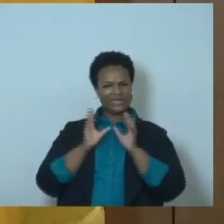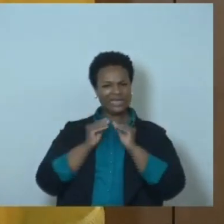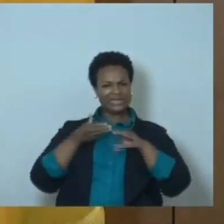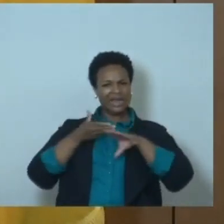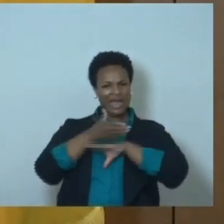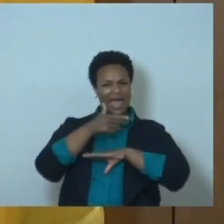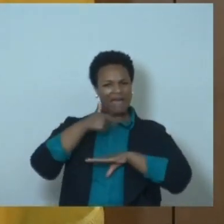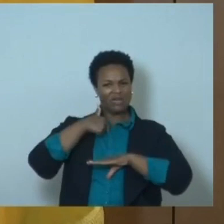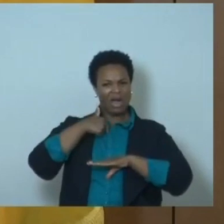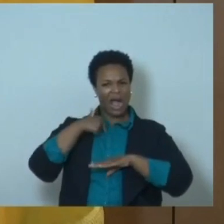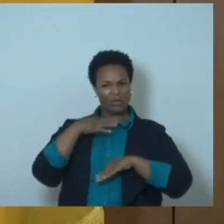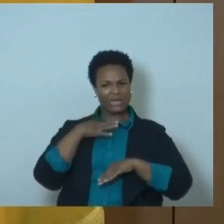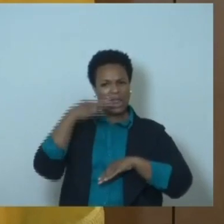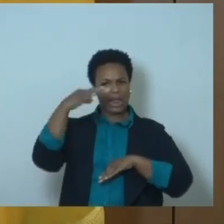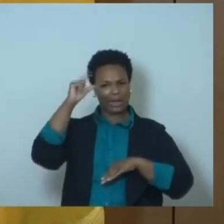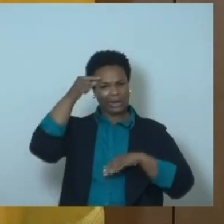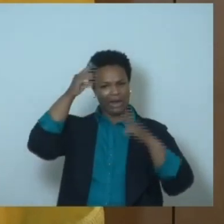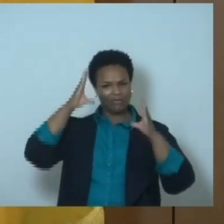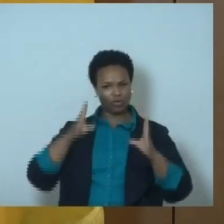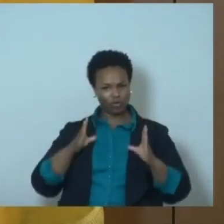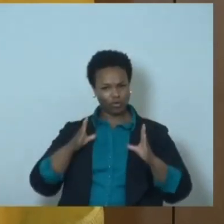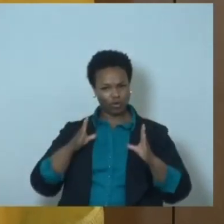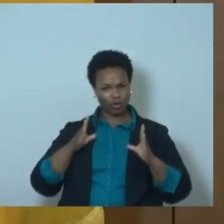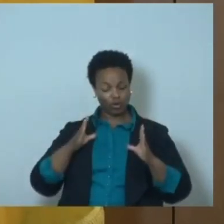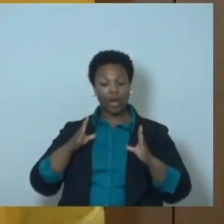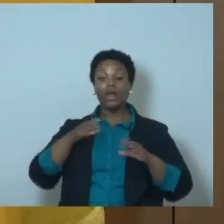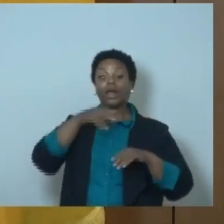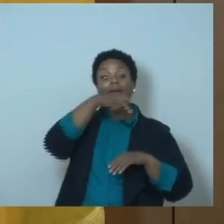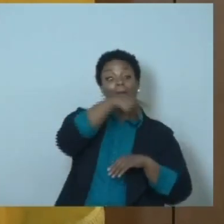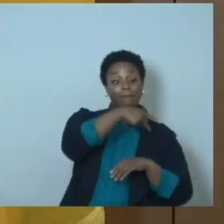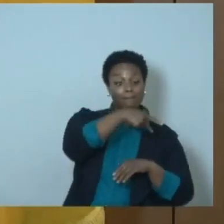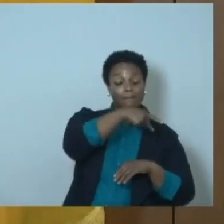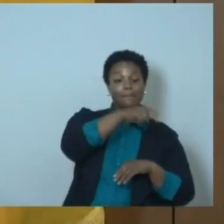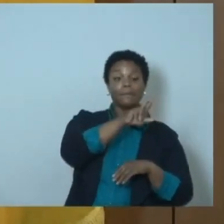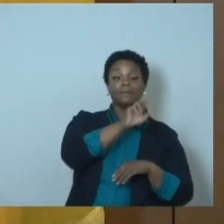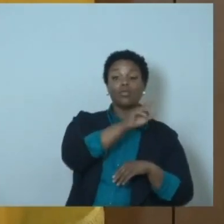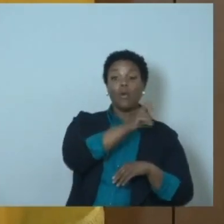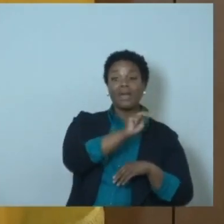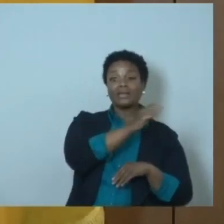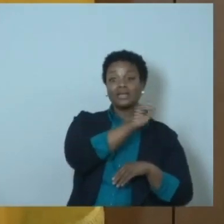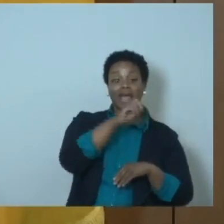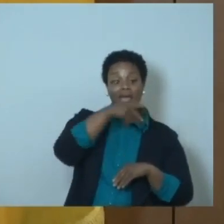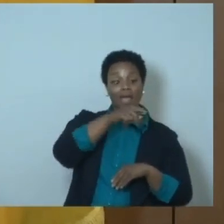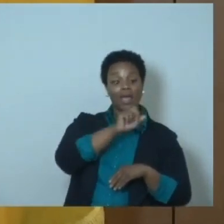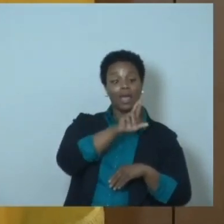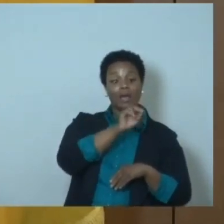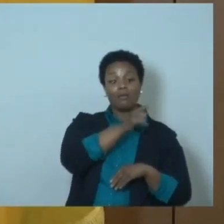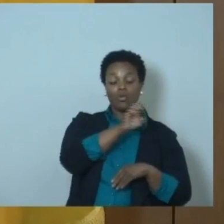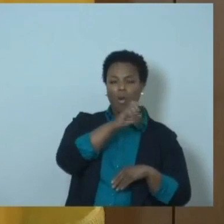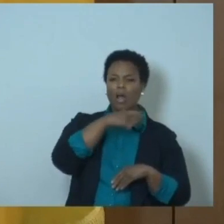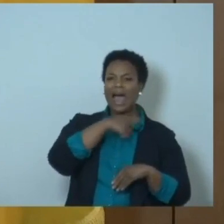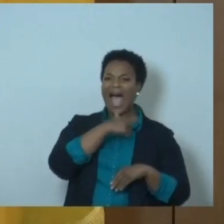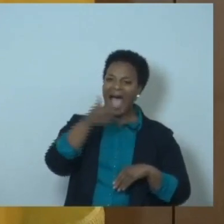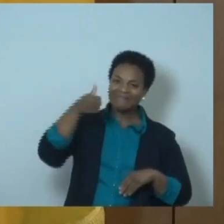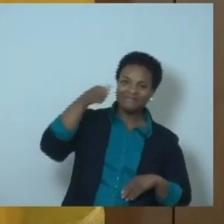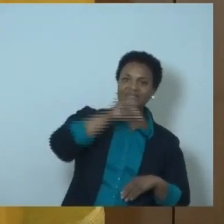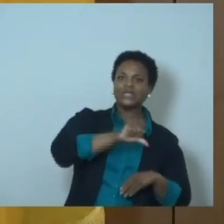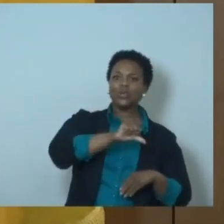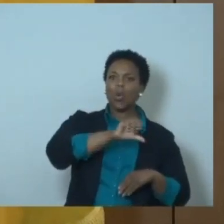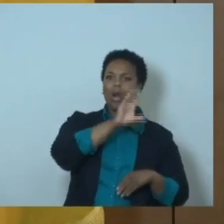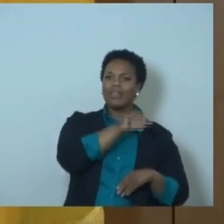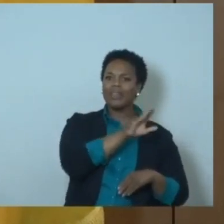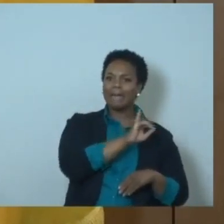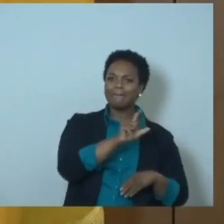I vetoed the probation and parole, which would help in this regard because there were some significant issues identified by the entire